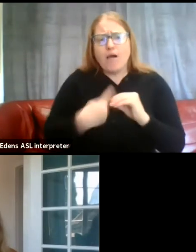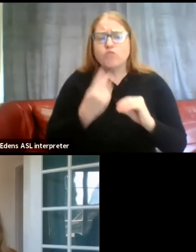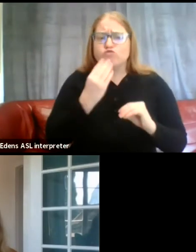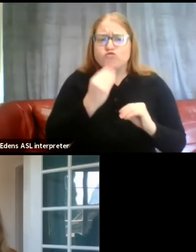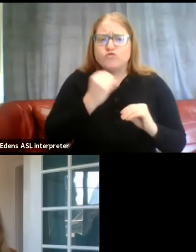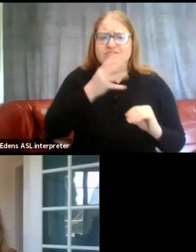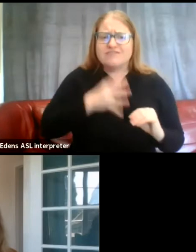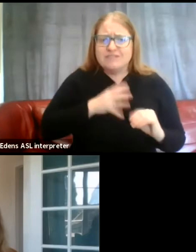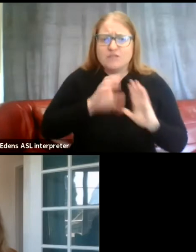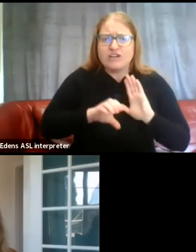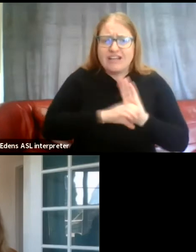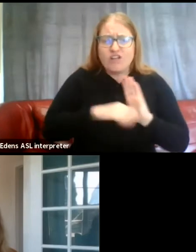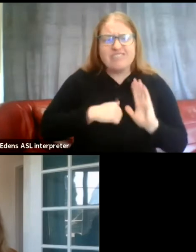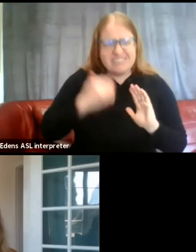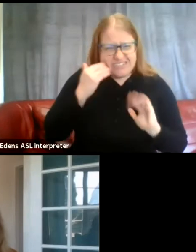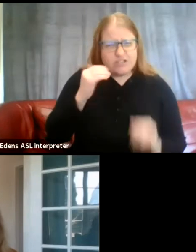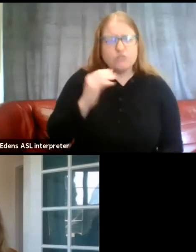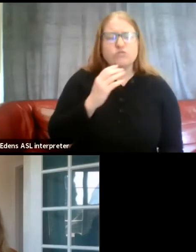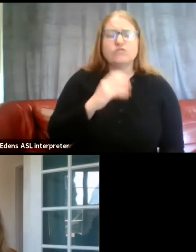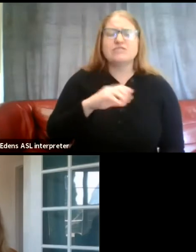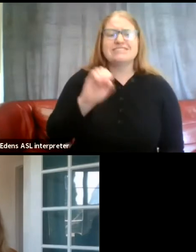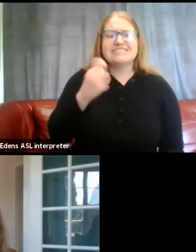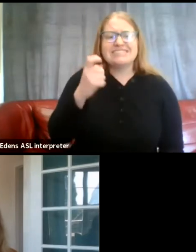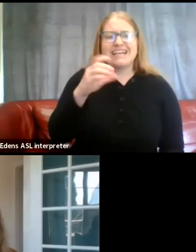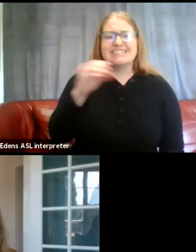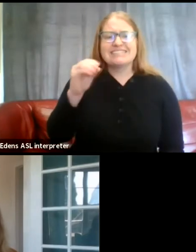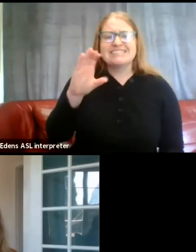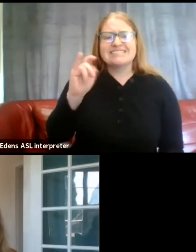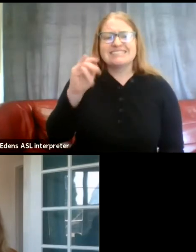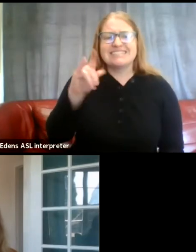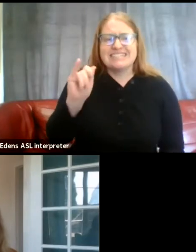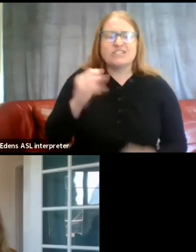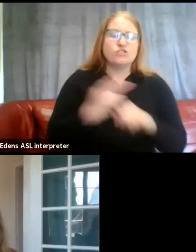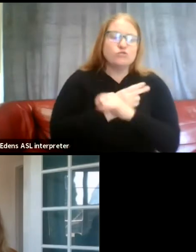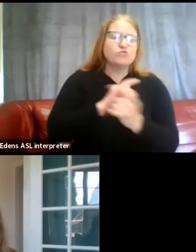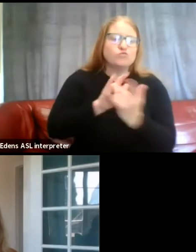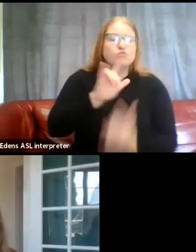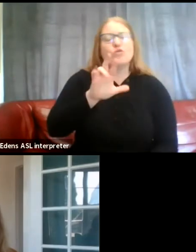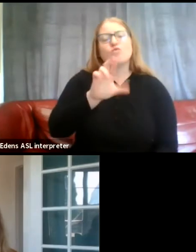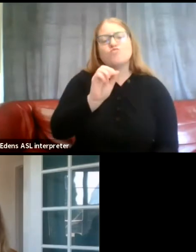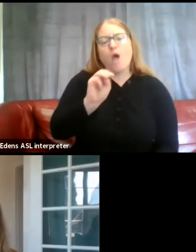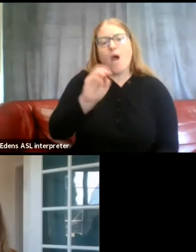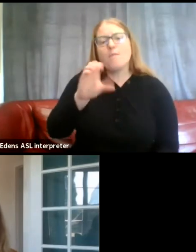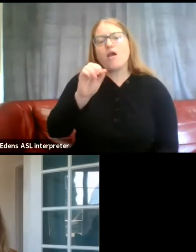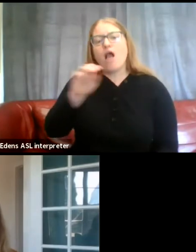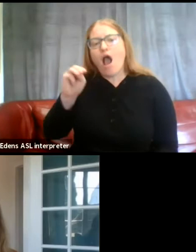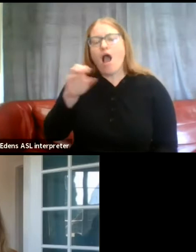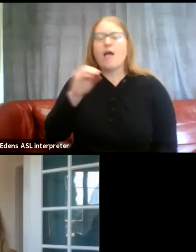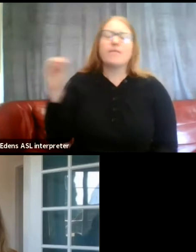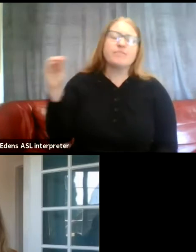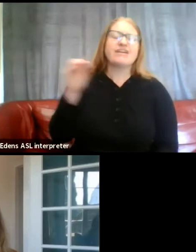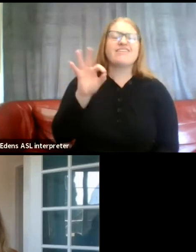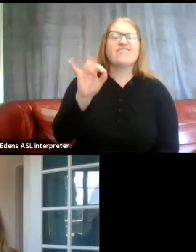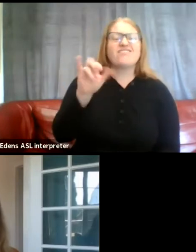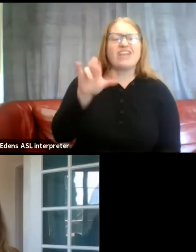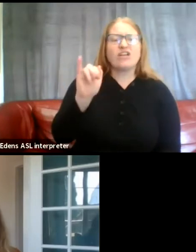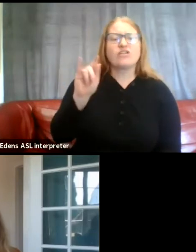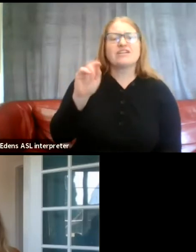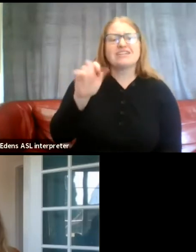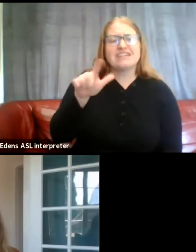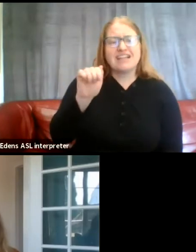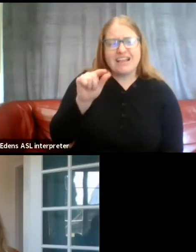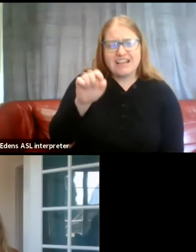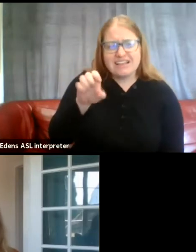the City played off rom-com and fairy tale stuff, and Jane the Virgin plays off telenovelas. So this kind of